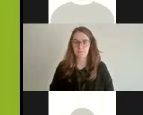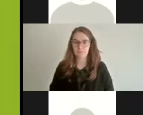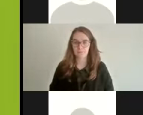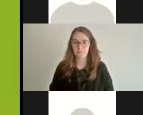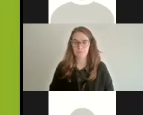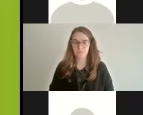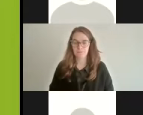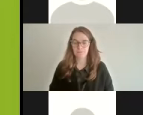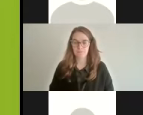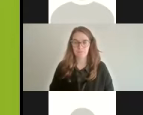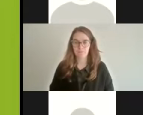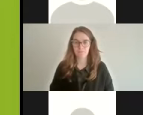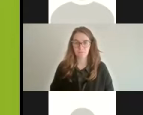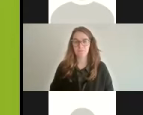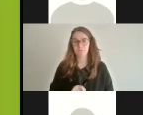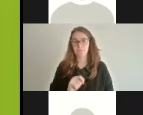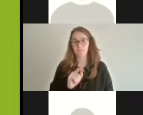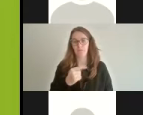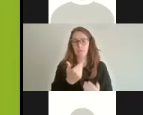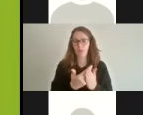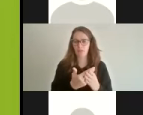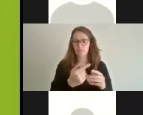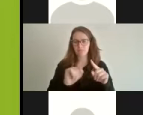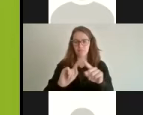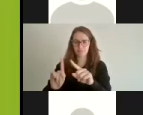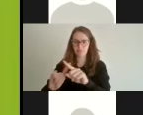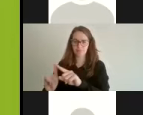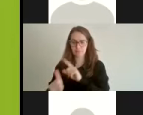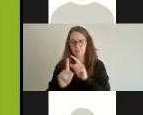tricks better because we just focused one kid.